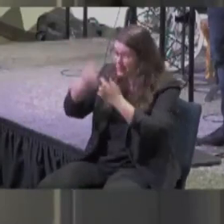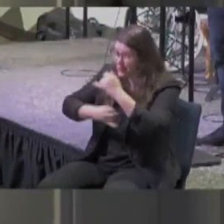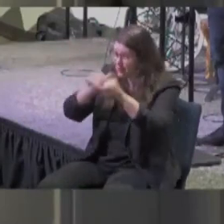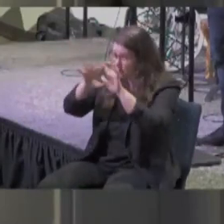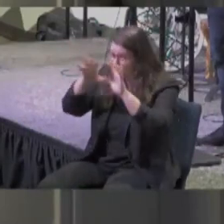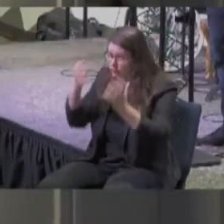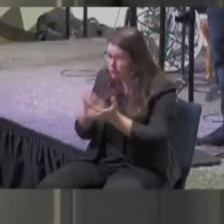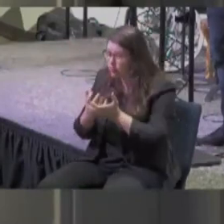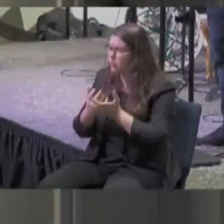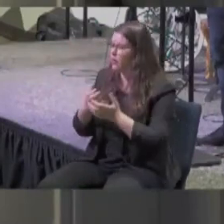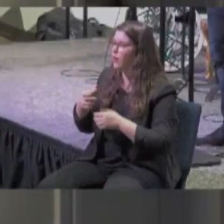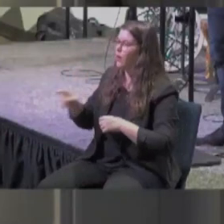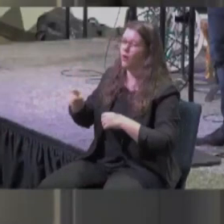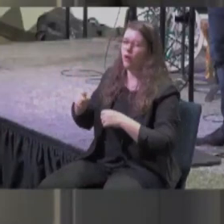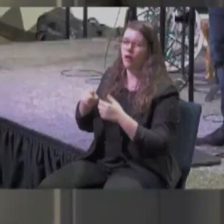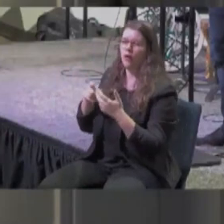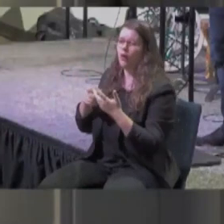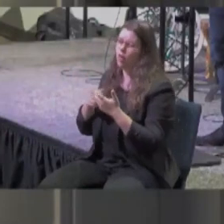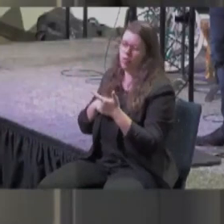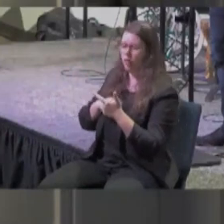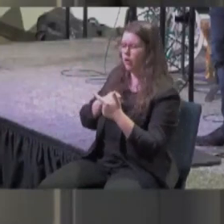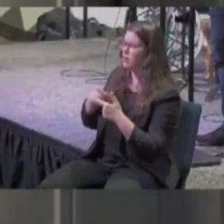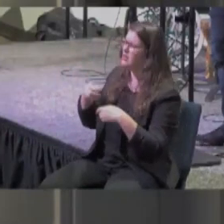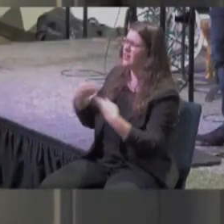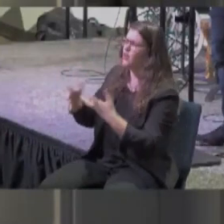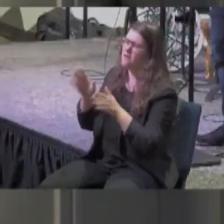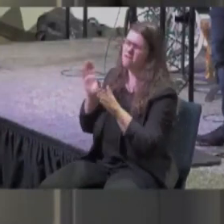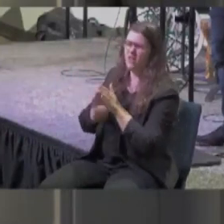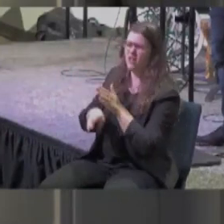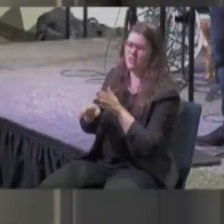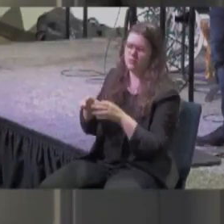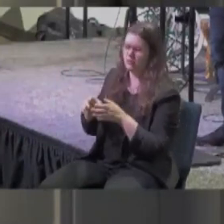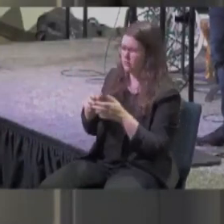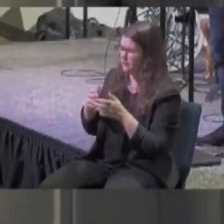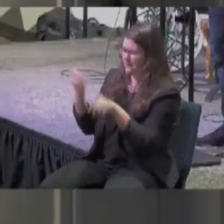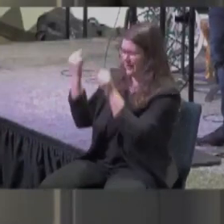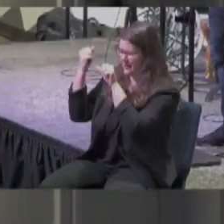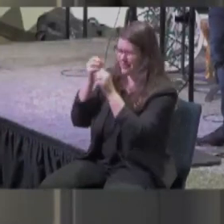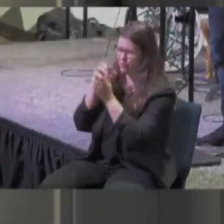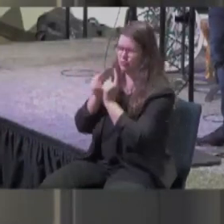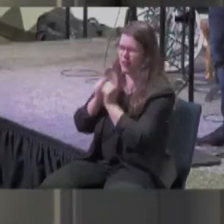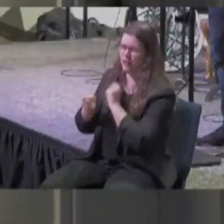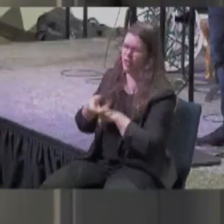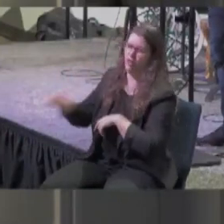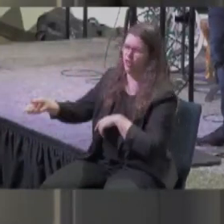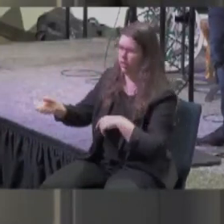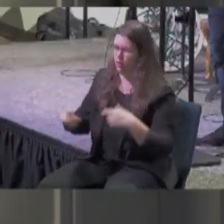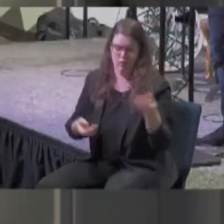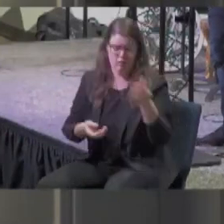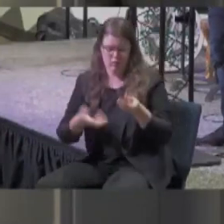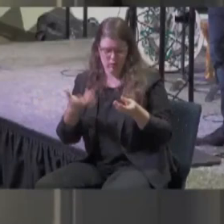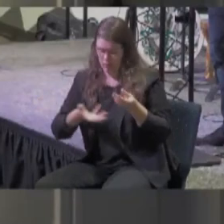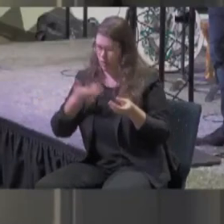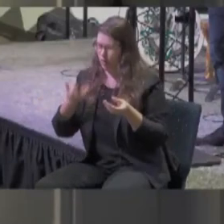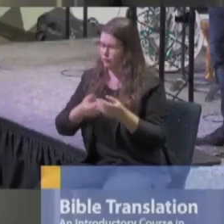and cheap, low-quality retranslations with huge implications for generations to come.